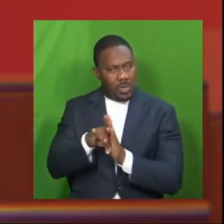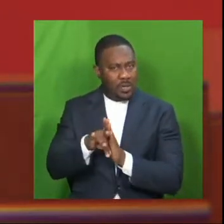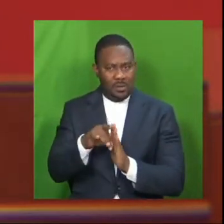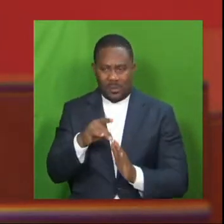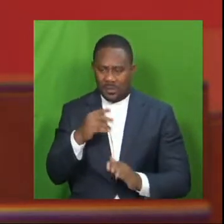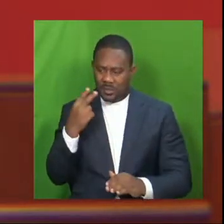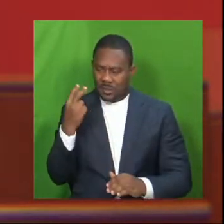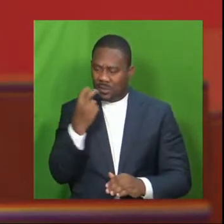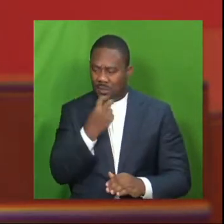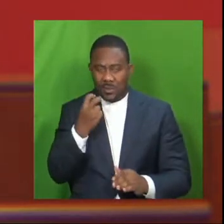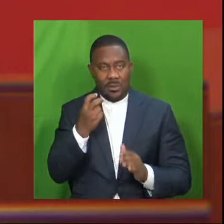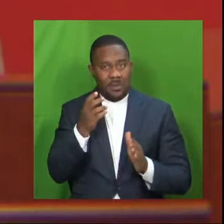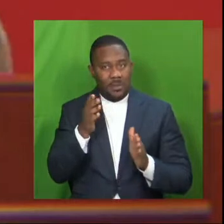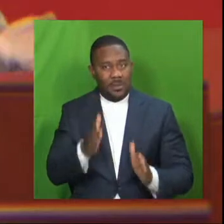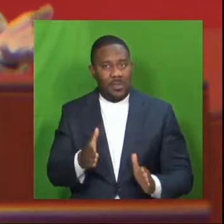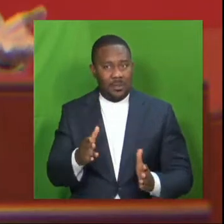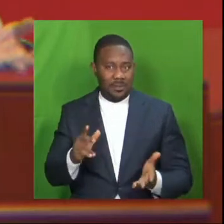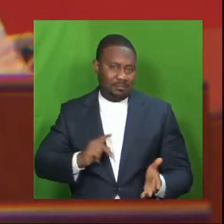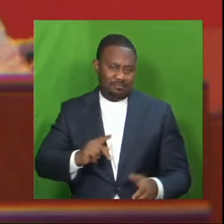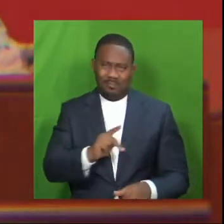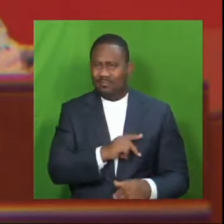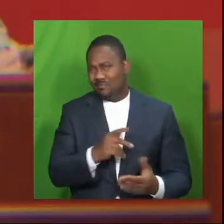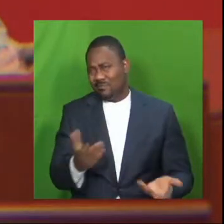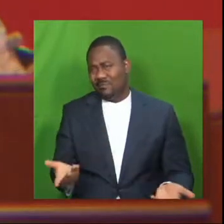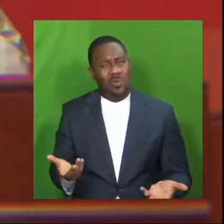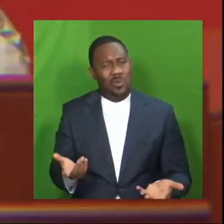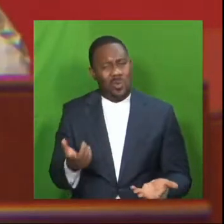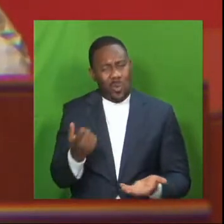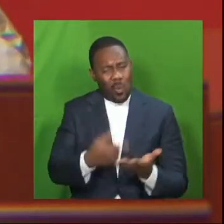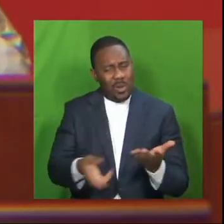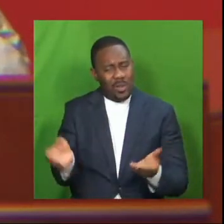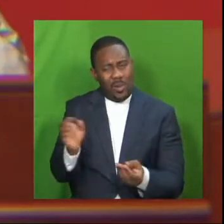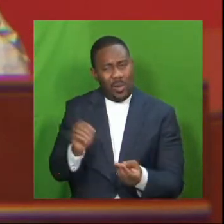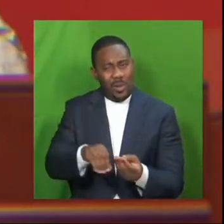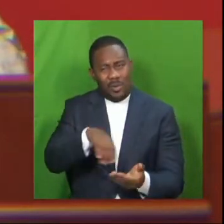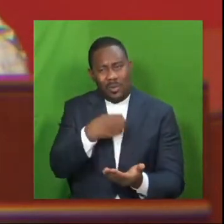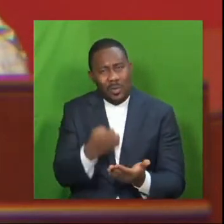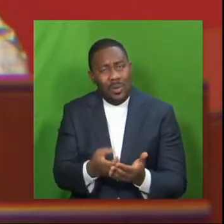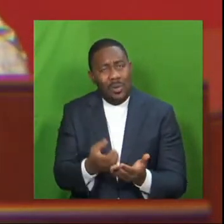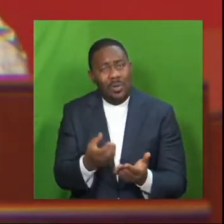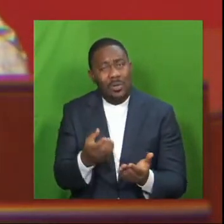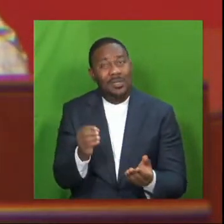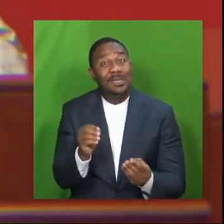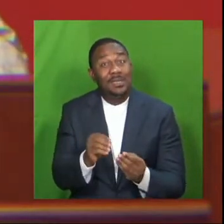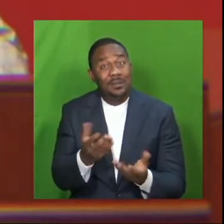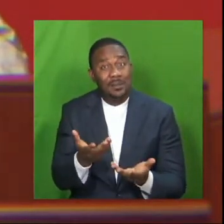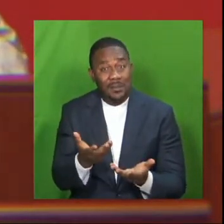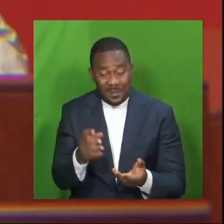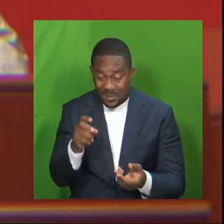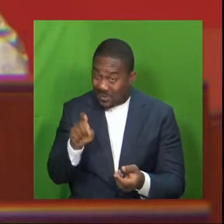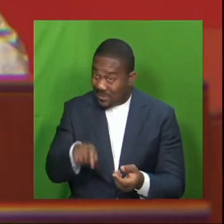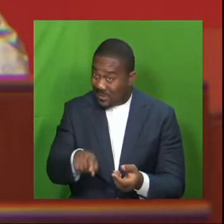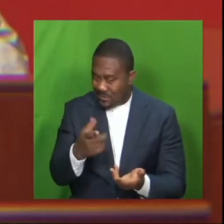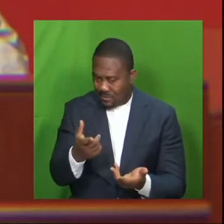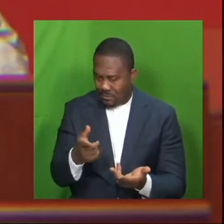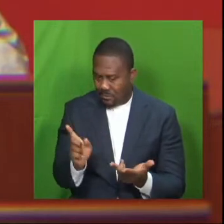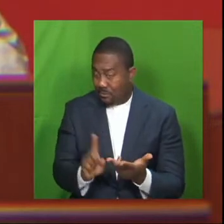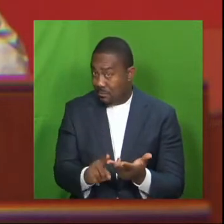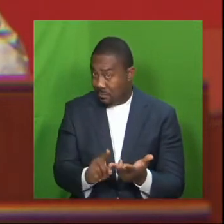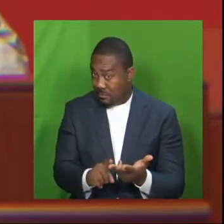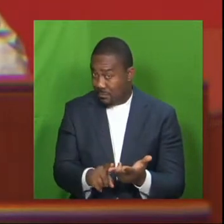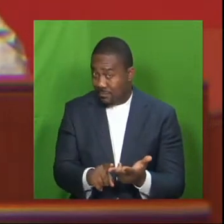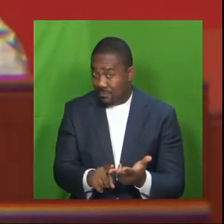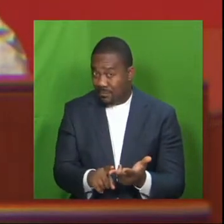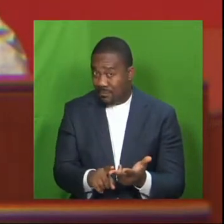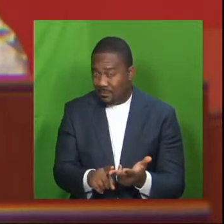Parliament. You don't need further evidence. C, it says if he